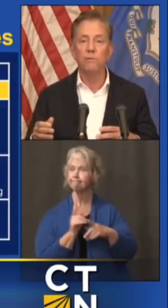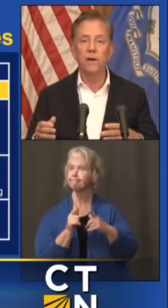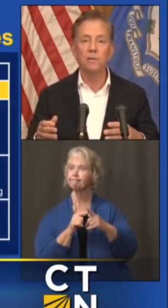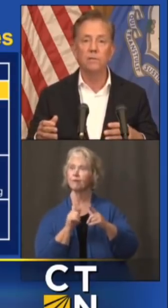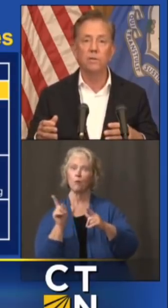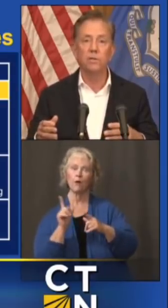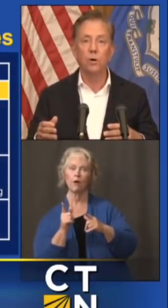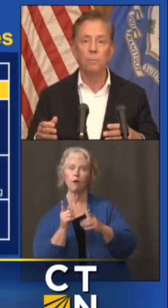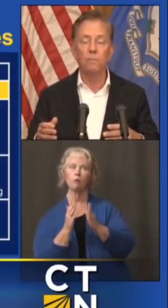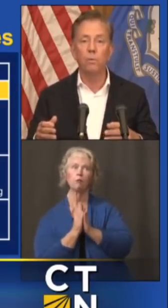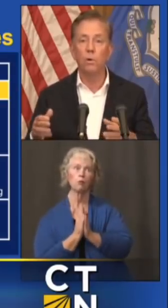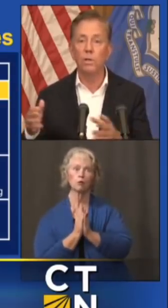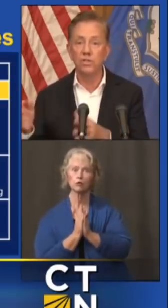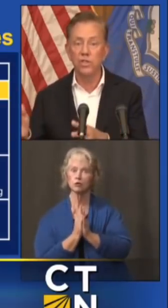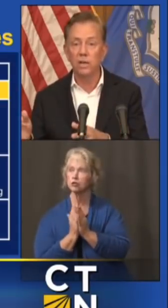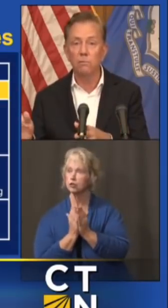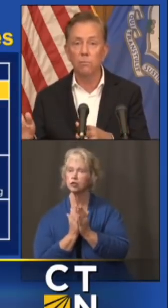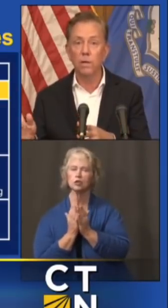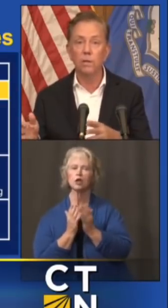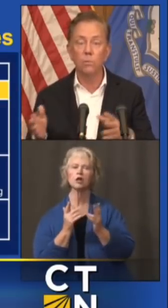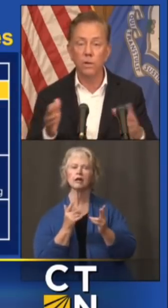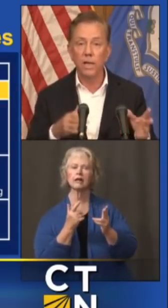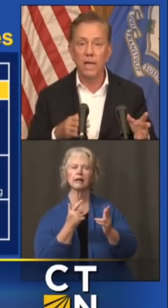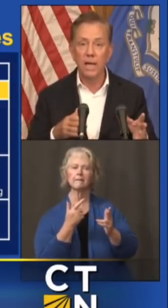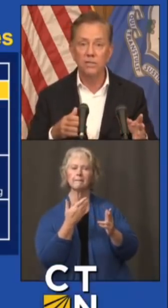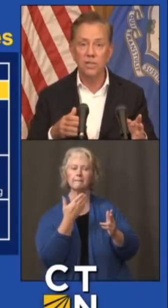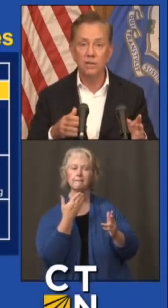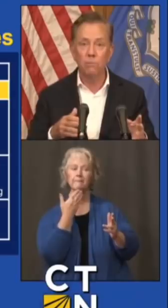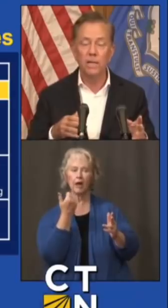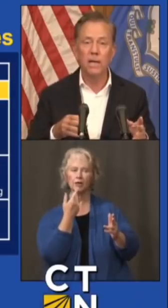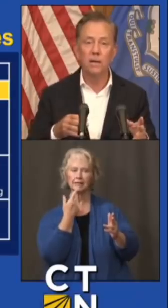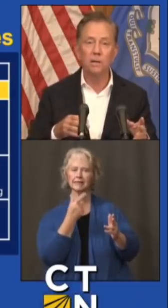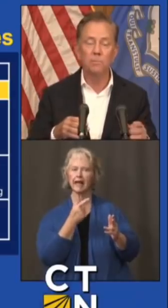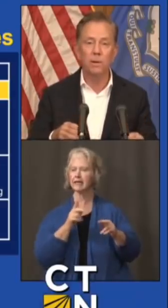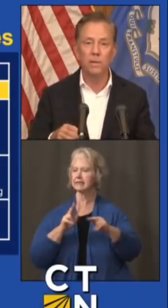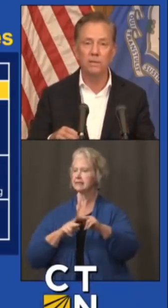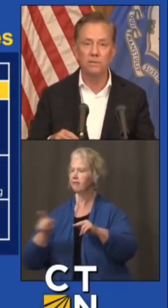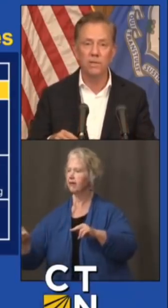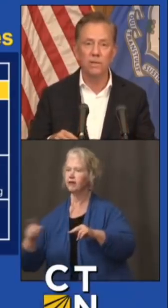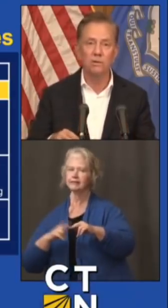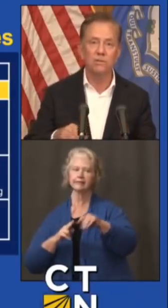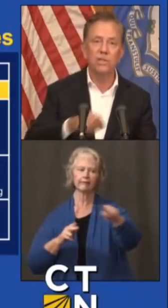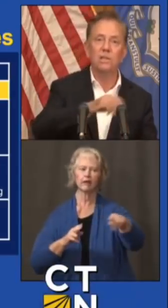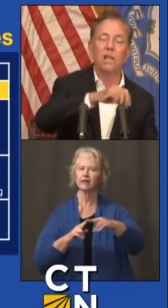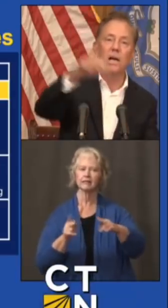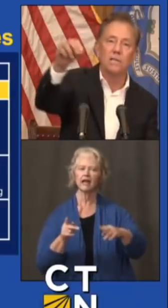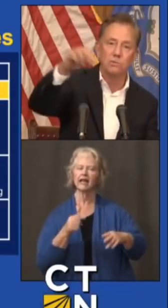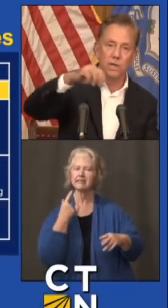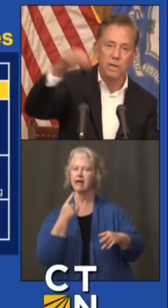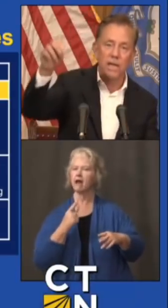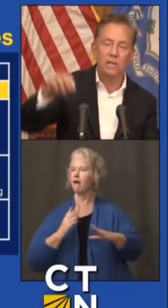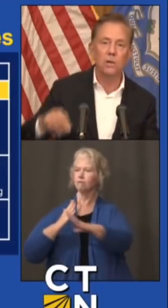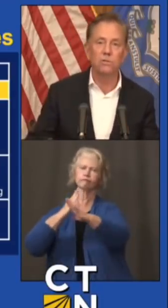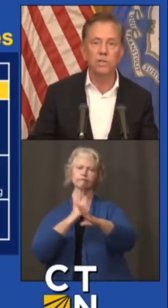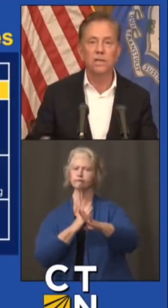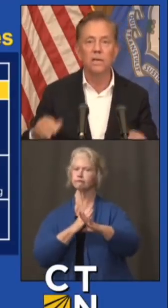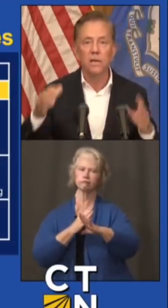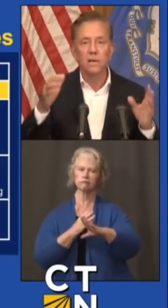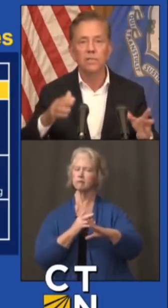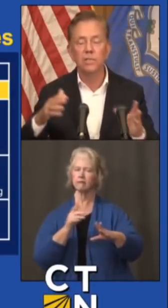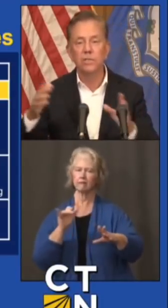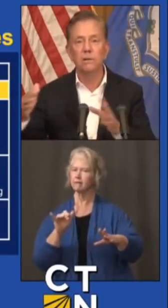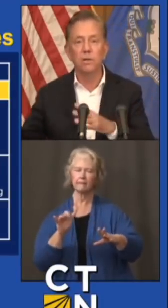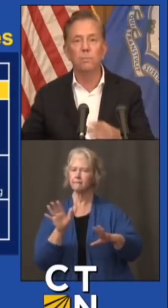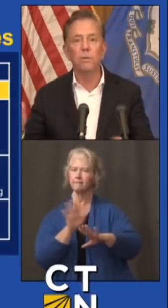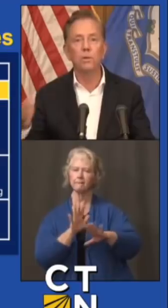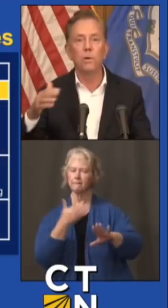more effective to tell people where to sit rather than where they can't sit. Right now, you probably, you see lines where you can't go sit.